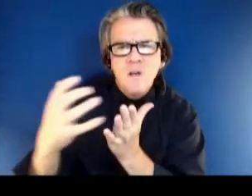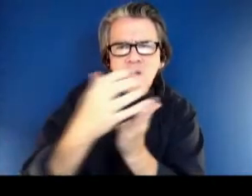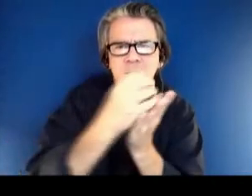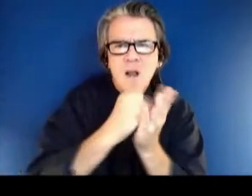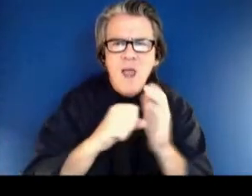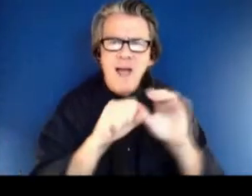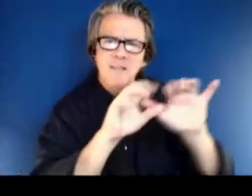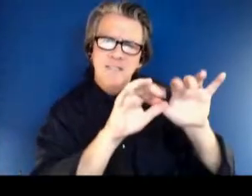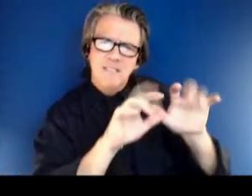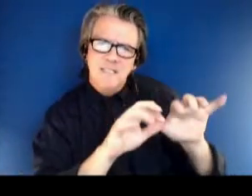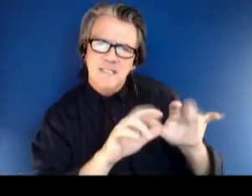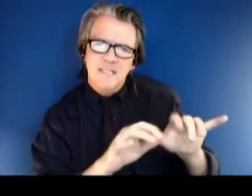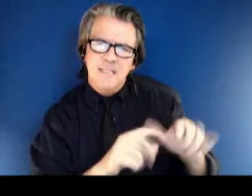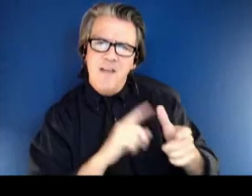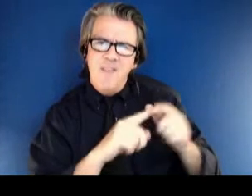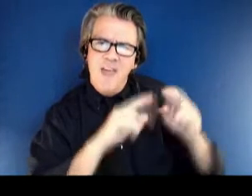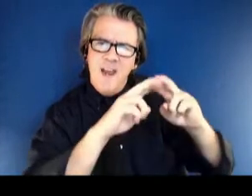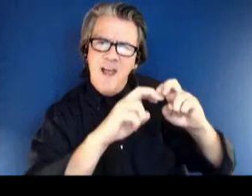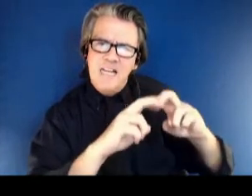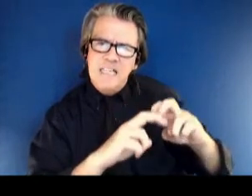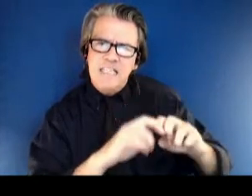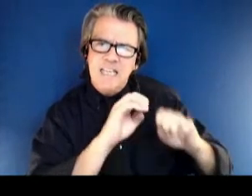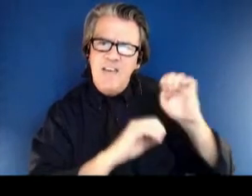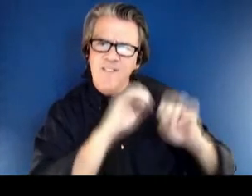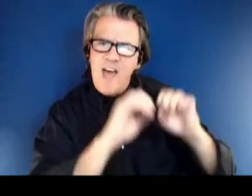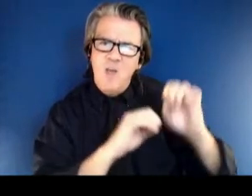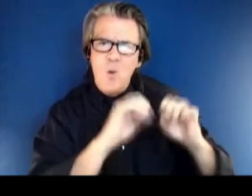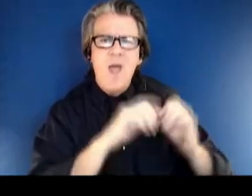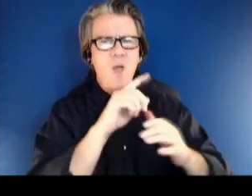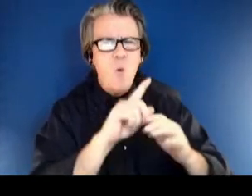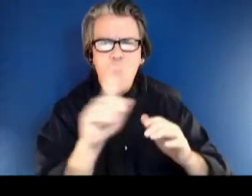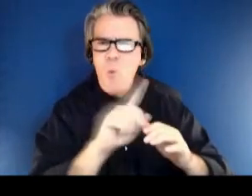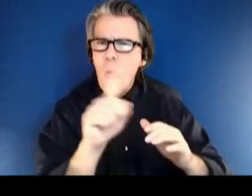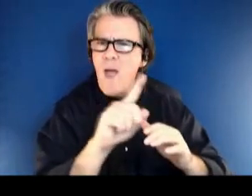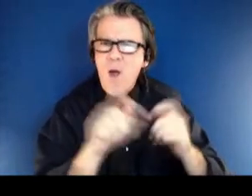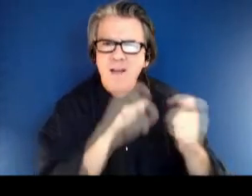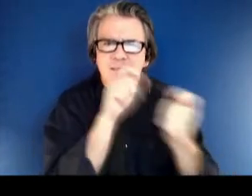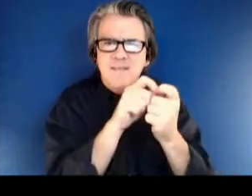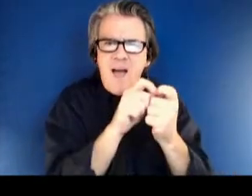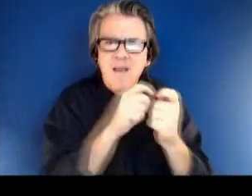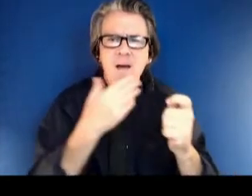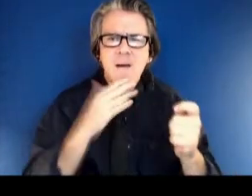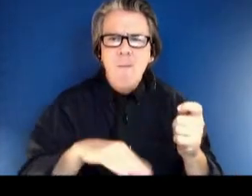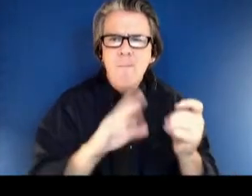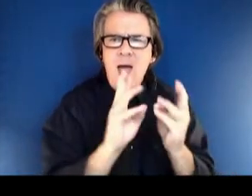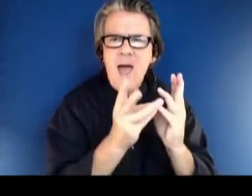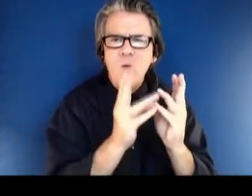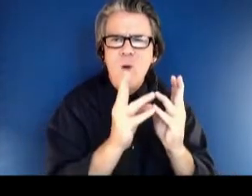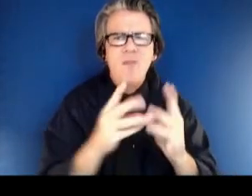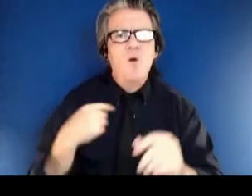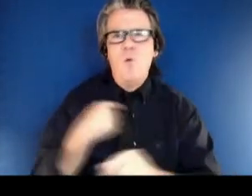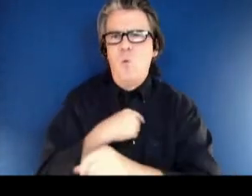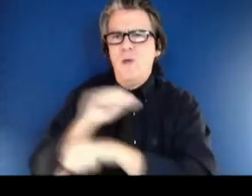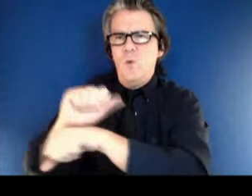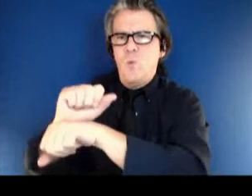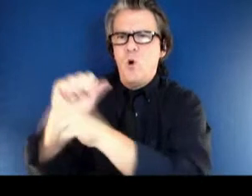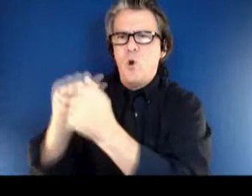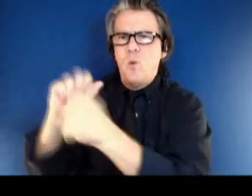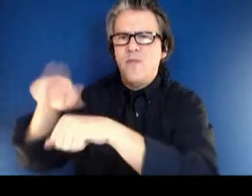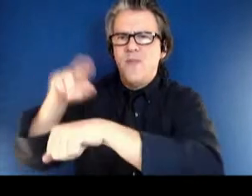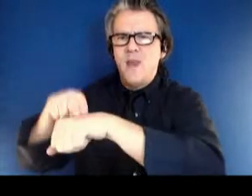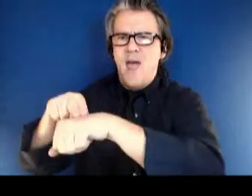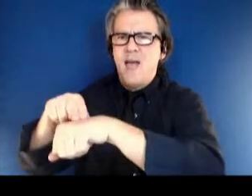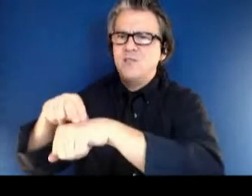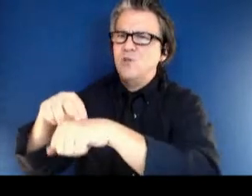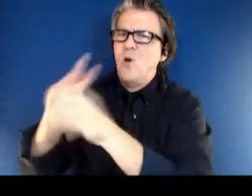abort on certain areas if it's safe to do so. For the past week, we have collaborated with the federal meteorologists from the